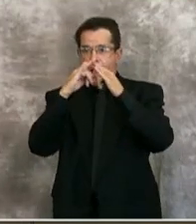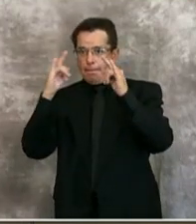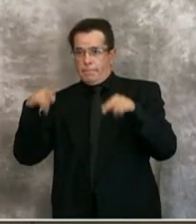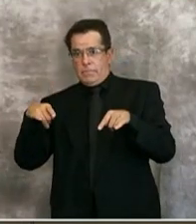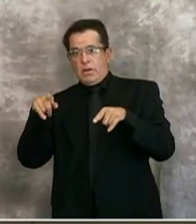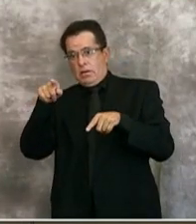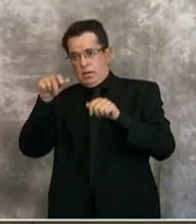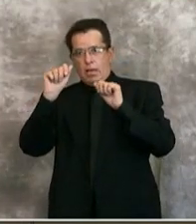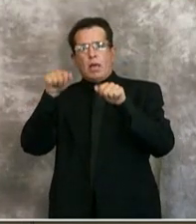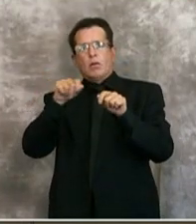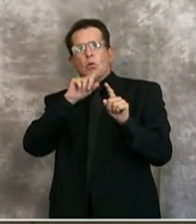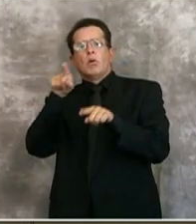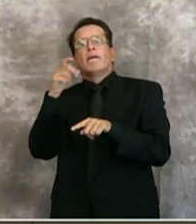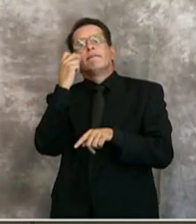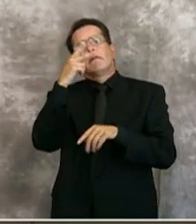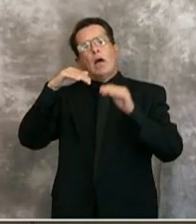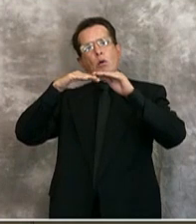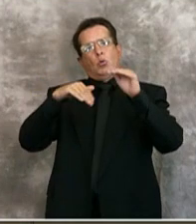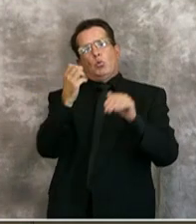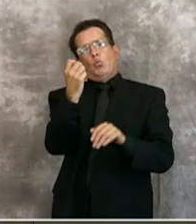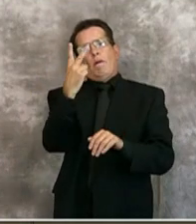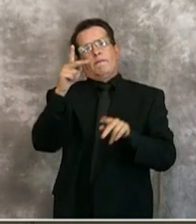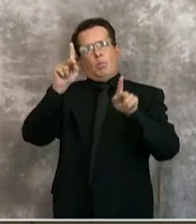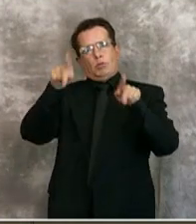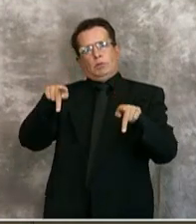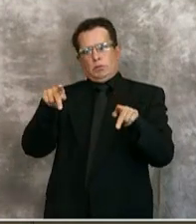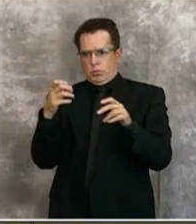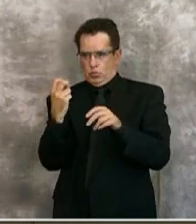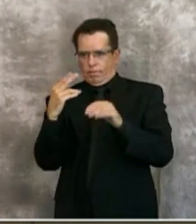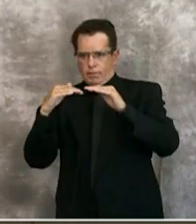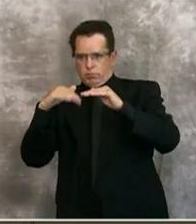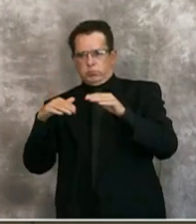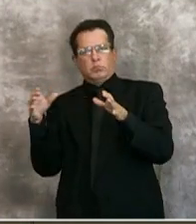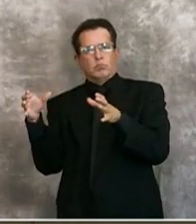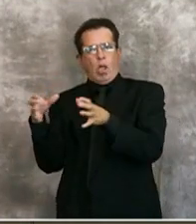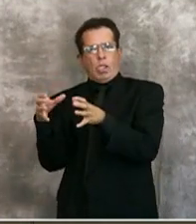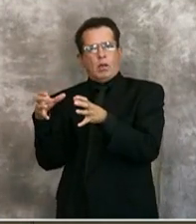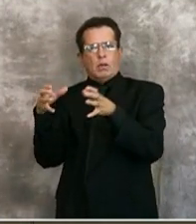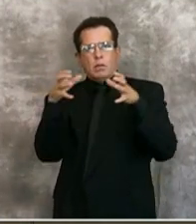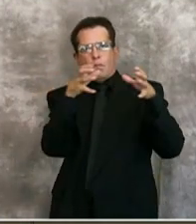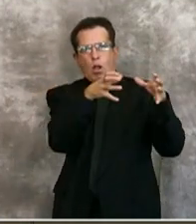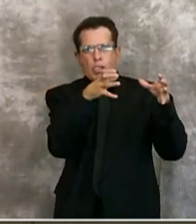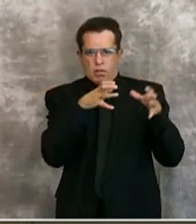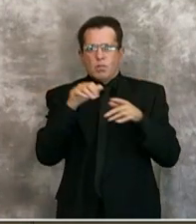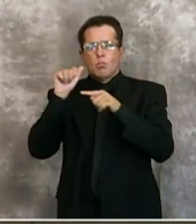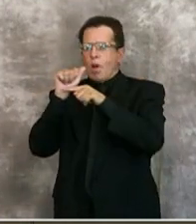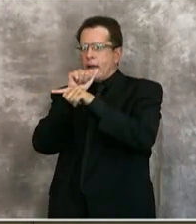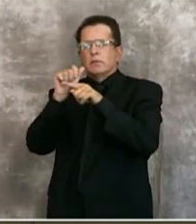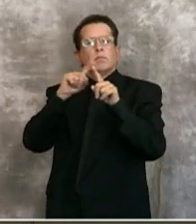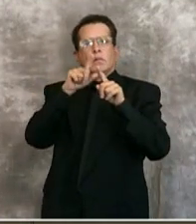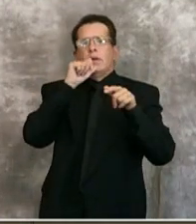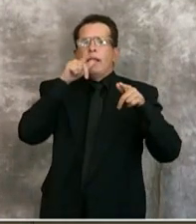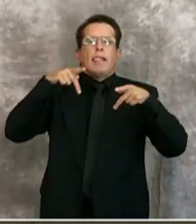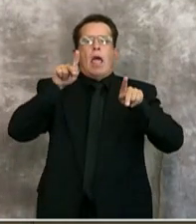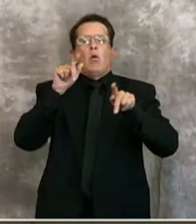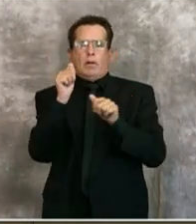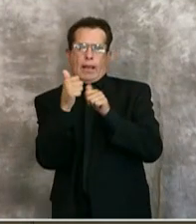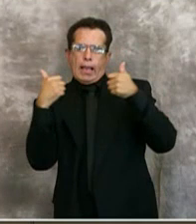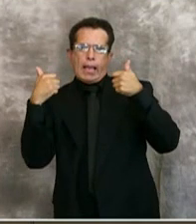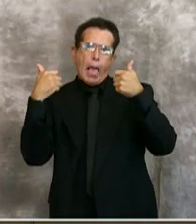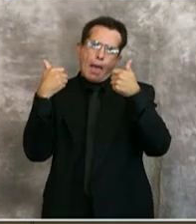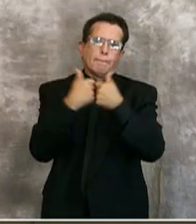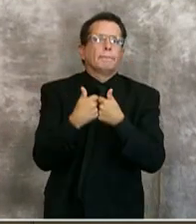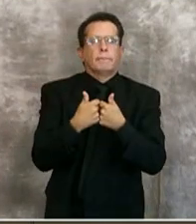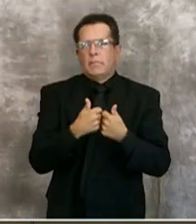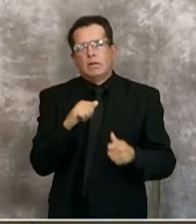in 12 or less and practice but not engage in any competitions.